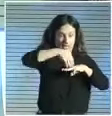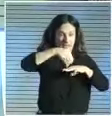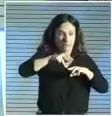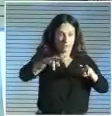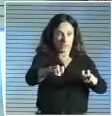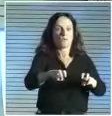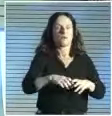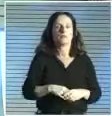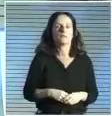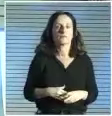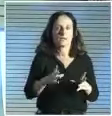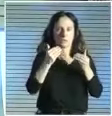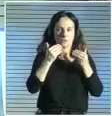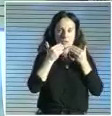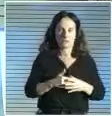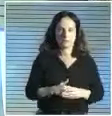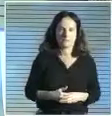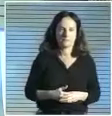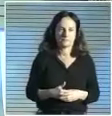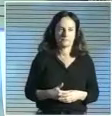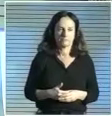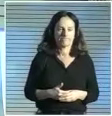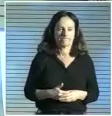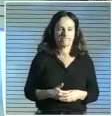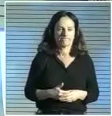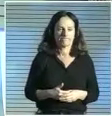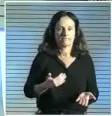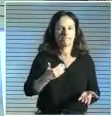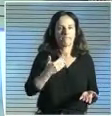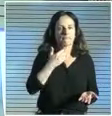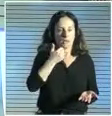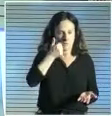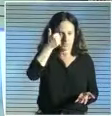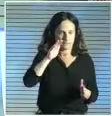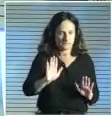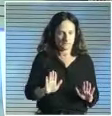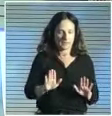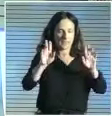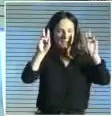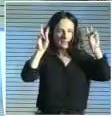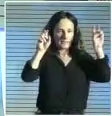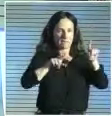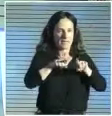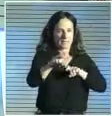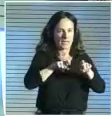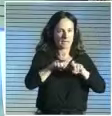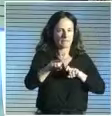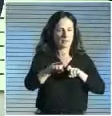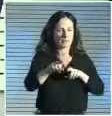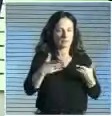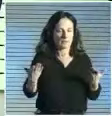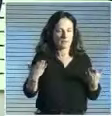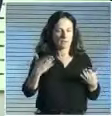small thought about the selection that the destination management can do of